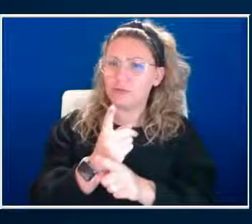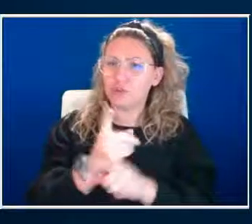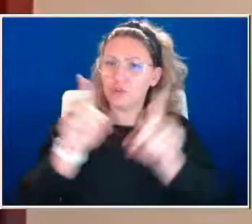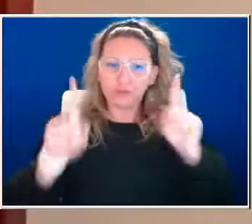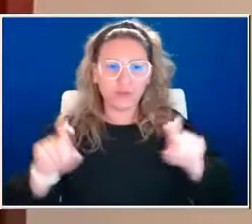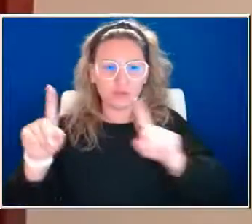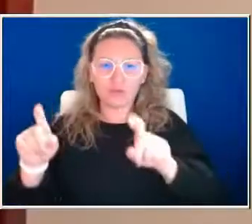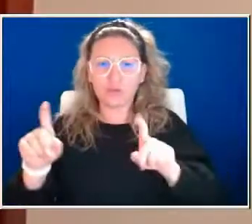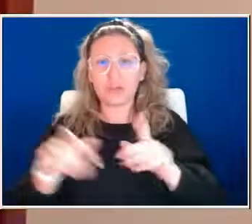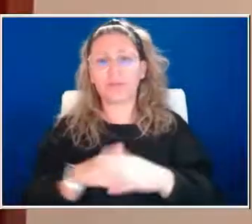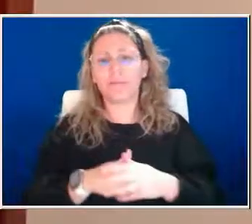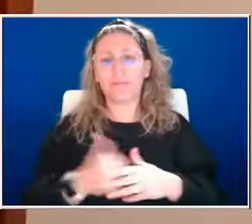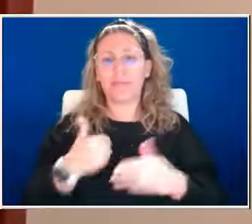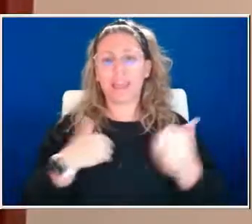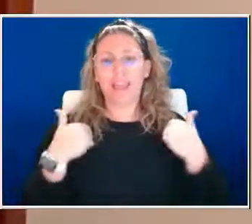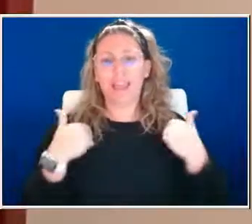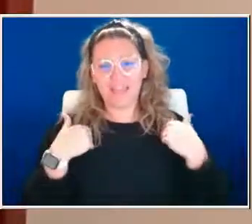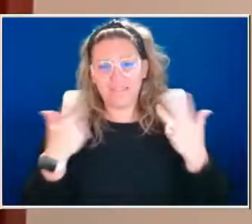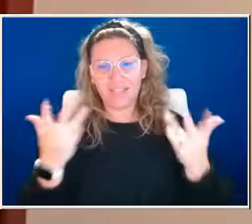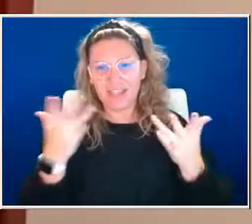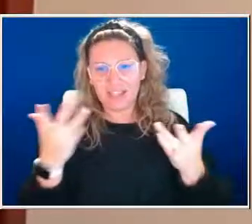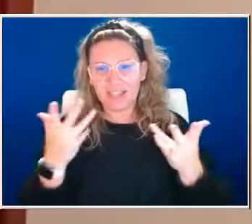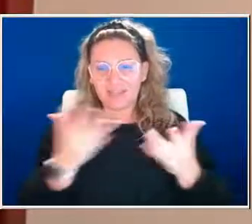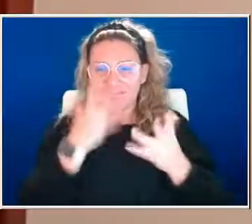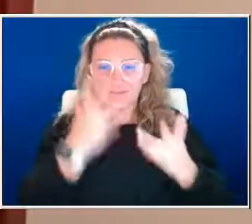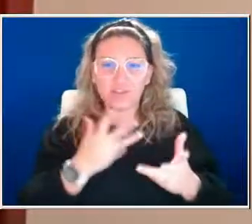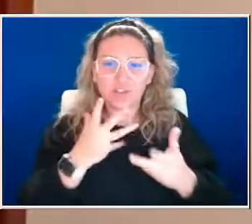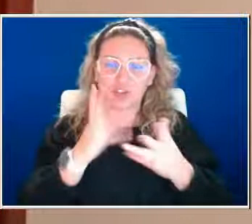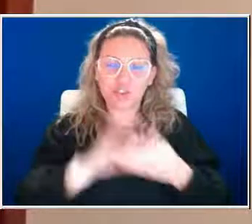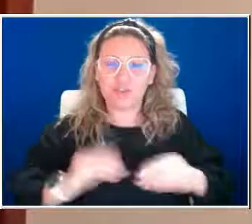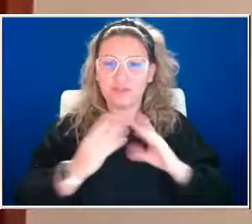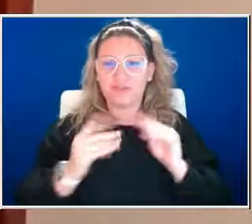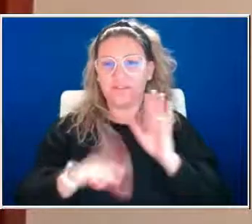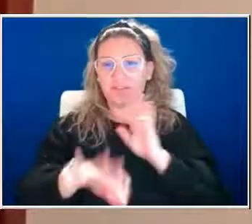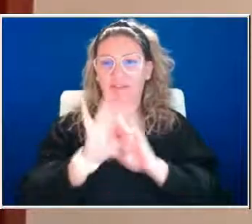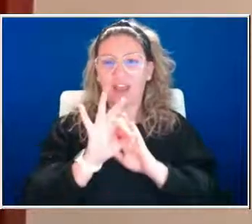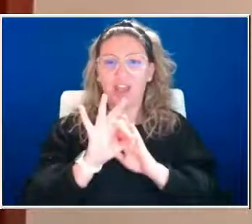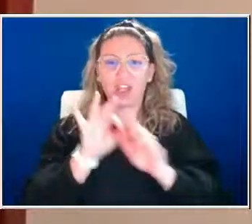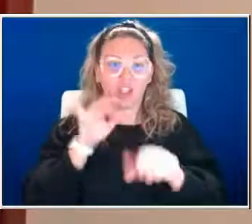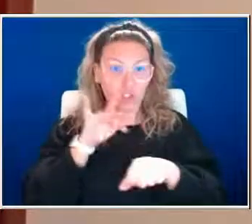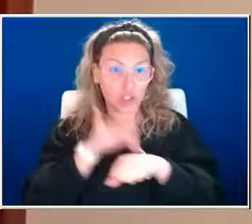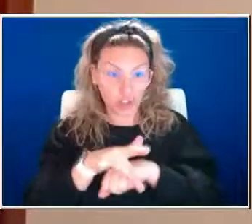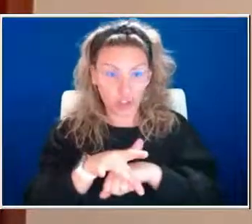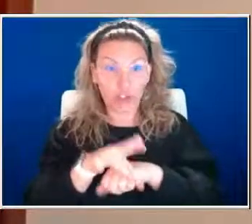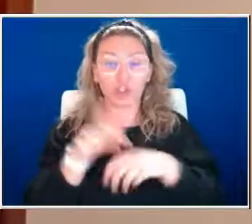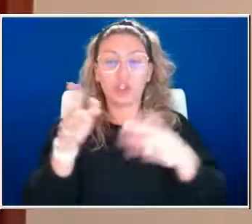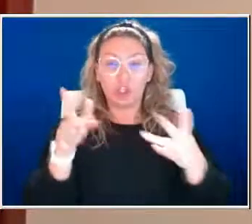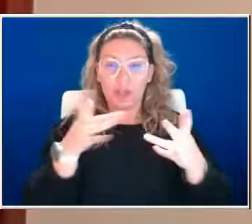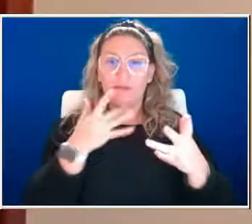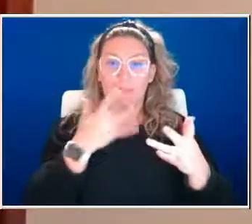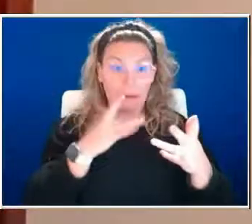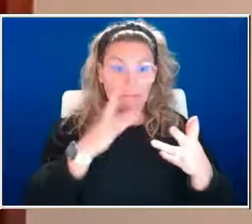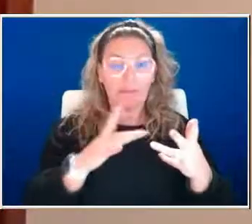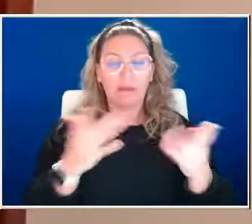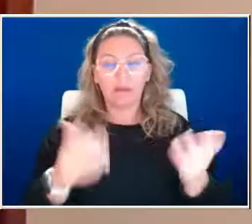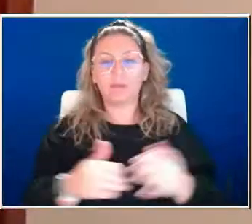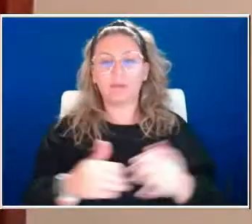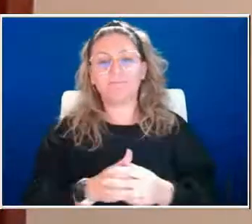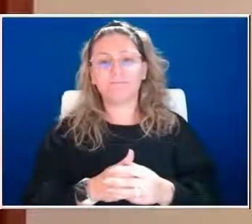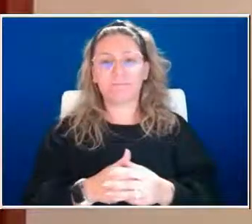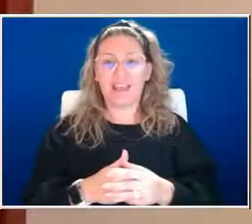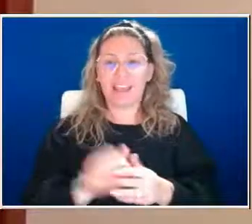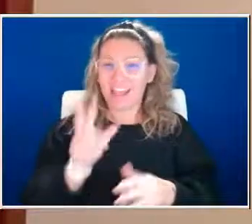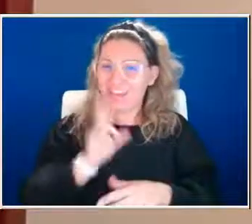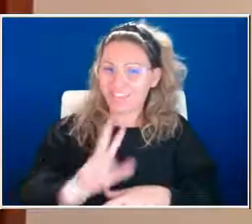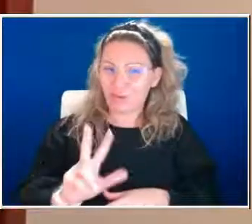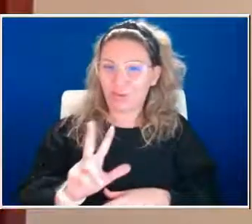I have a bit of an unfortunate story where I found my breast cancer very early on. I have a 3-year-old,